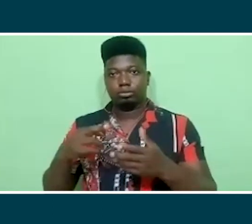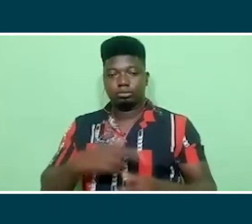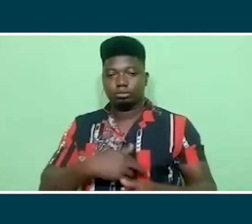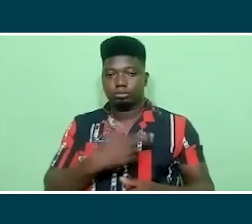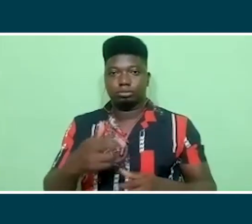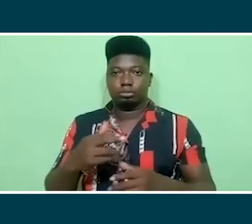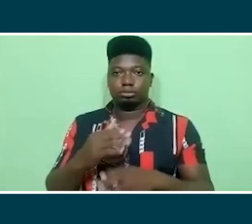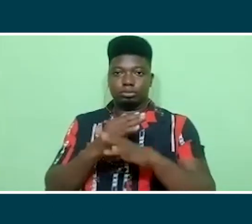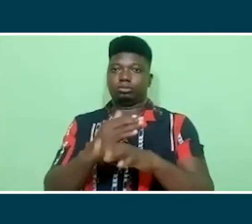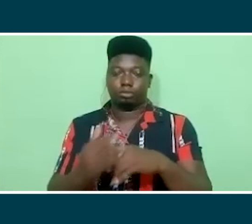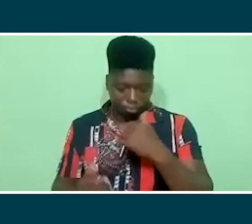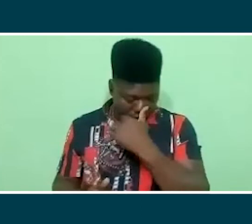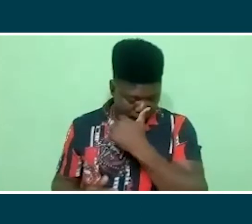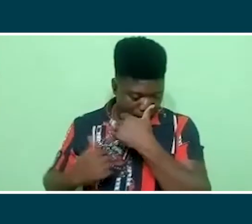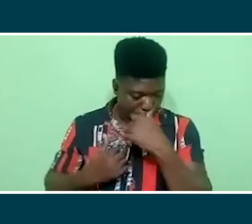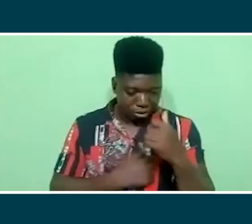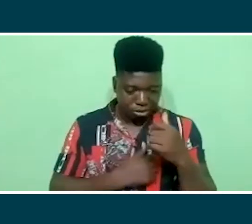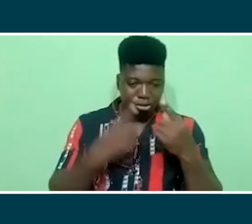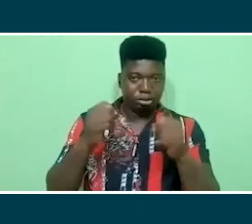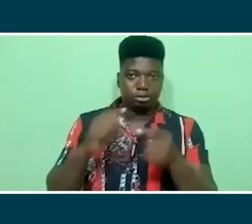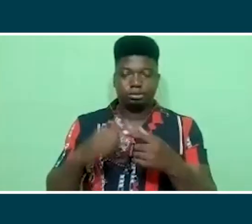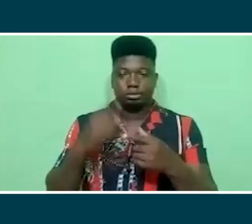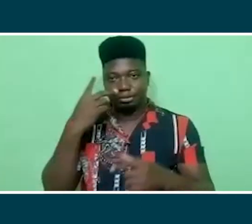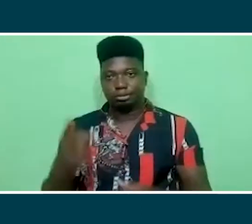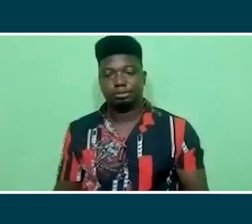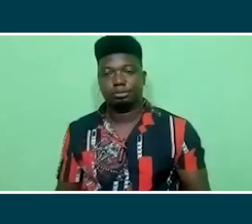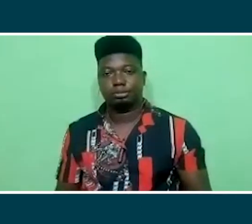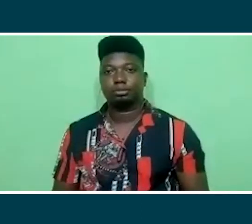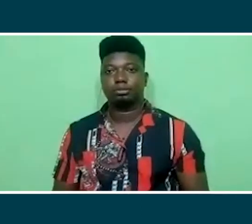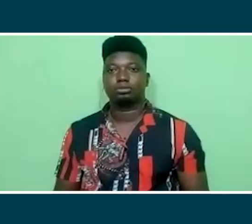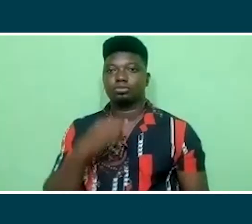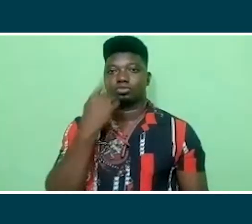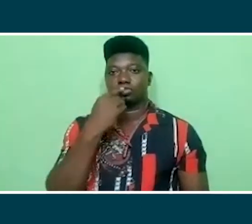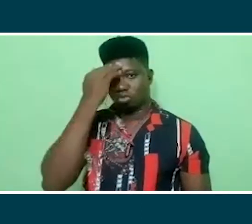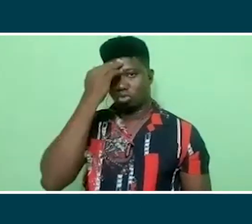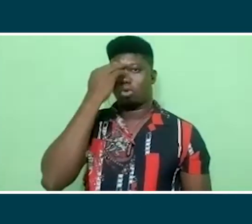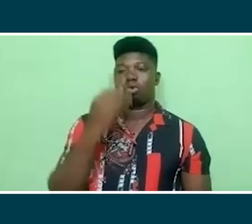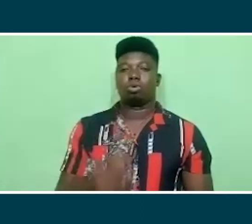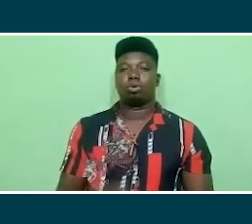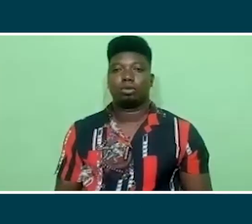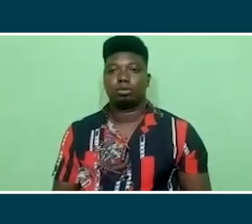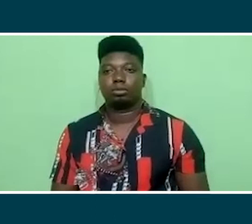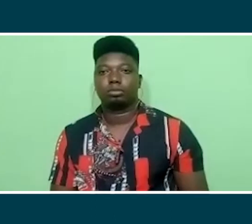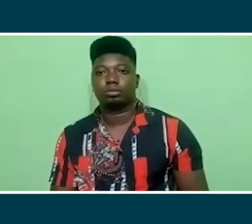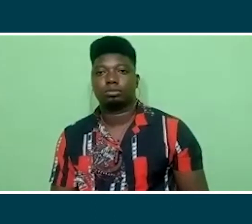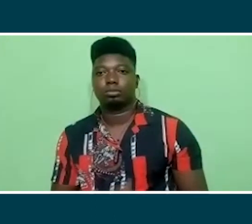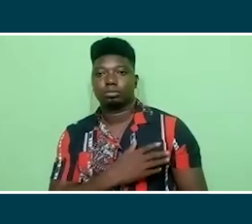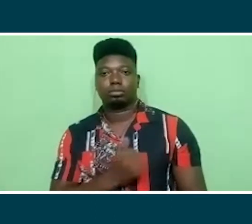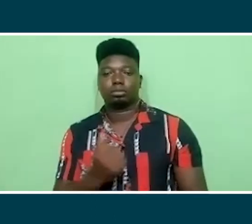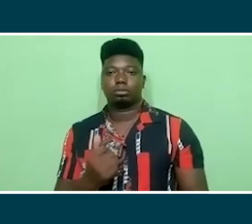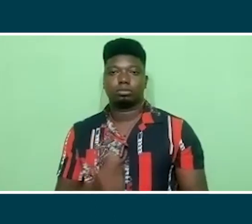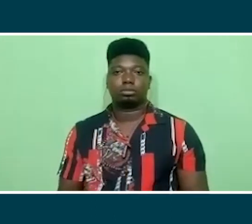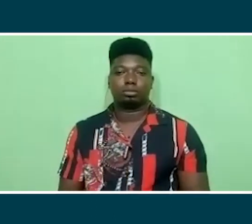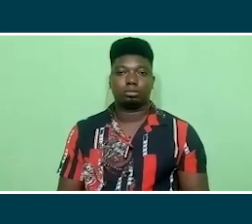to see, as young men, who knows what the future holds and how best we can be there for other young men not to go